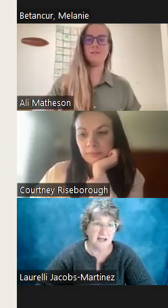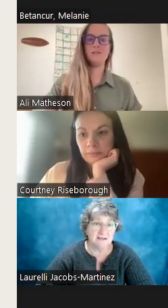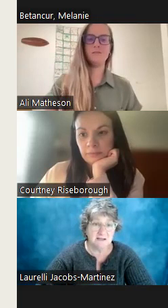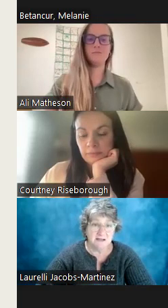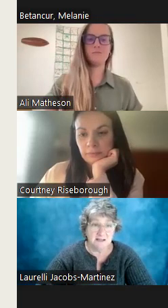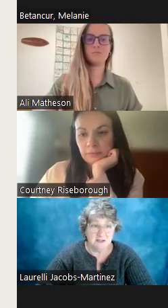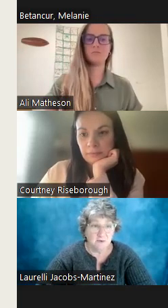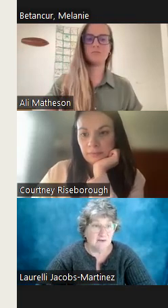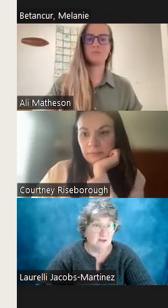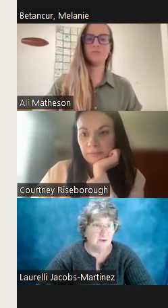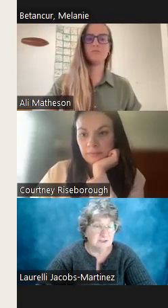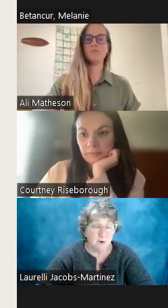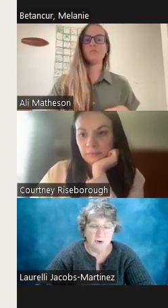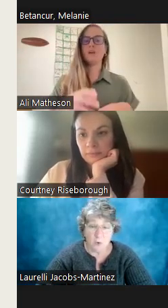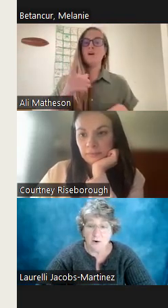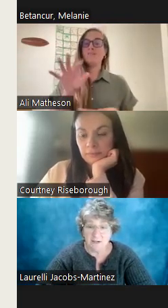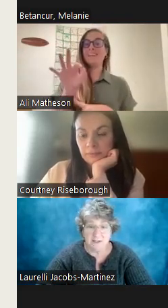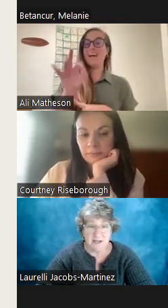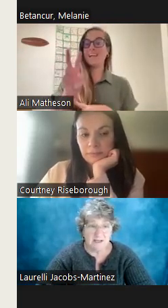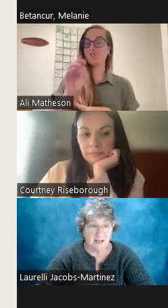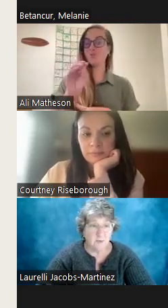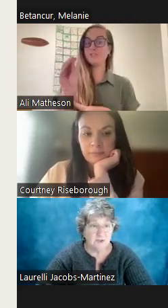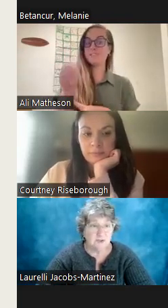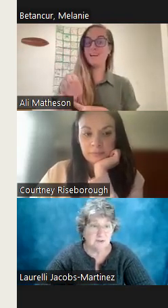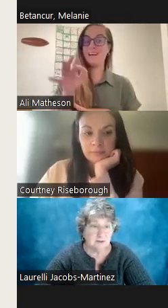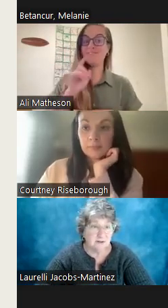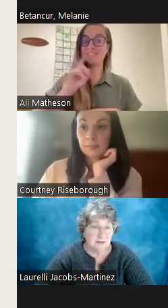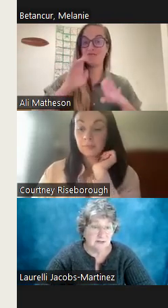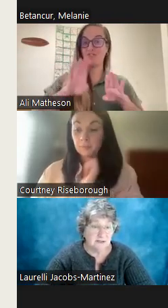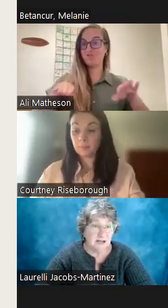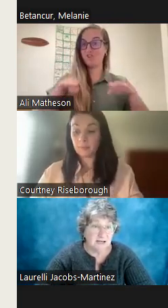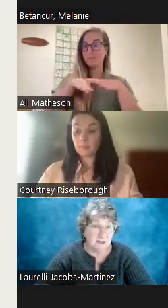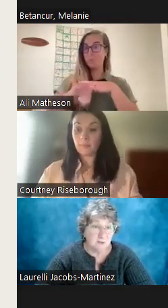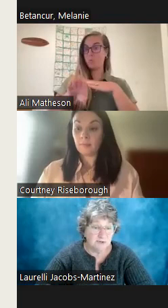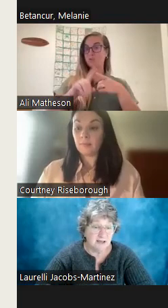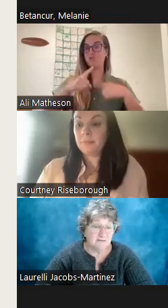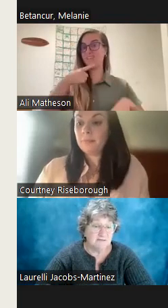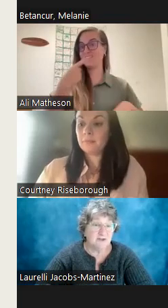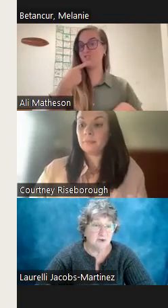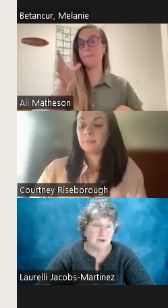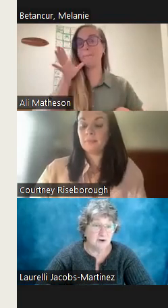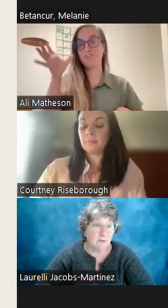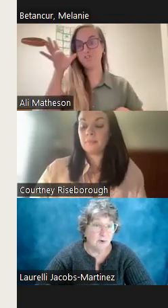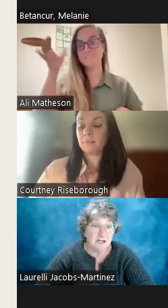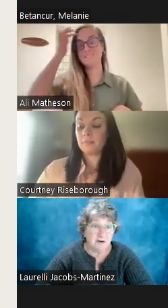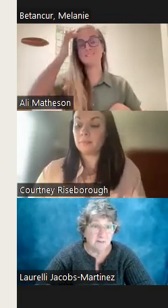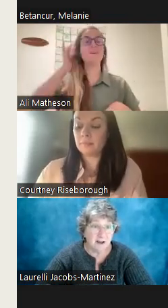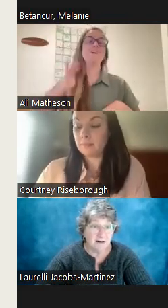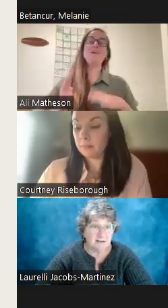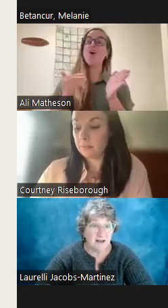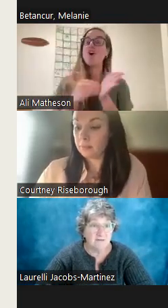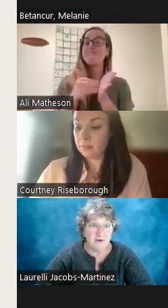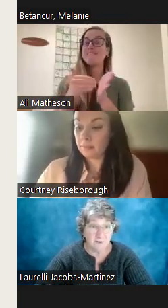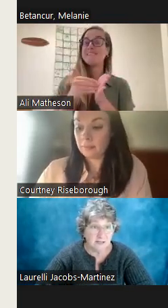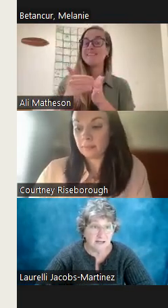children, and they don't have it either in spoken or in signed language. That 92% of deaf children are born to hearing